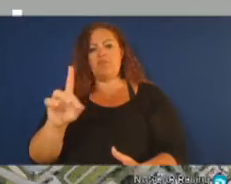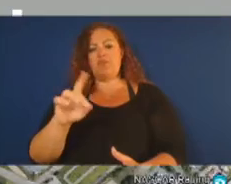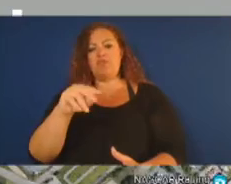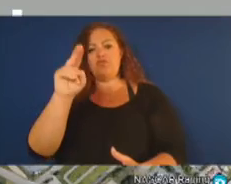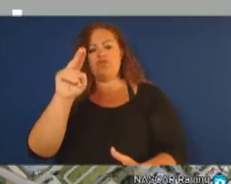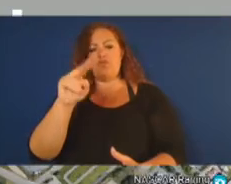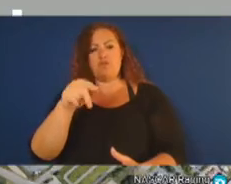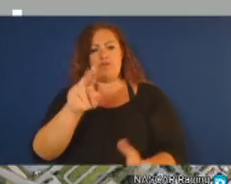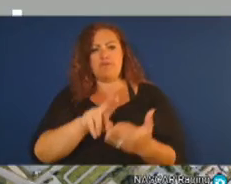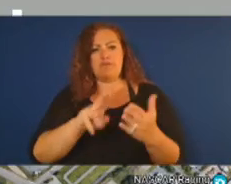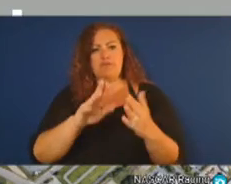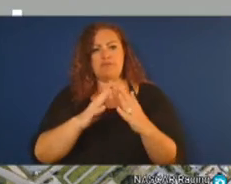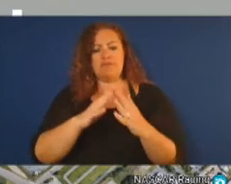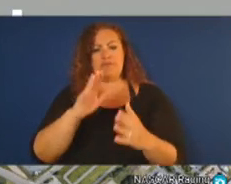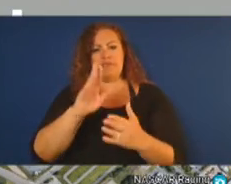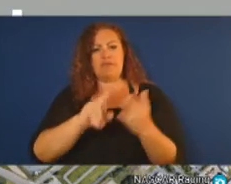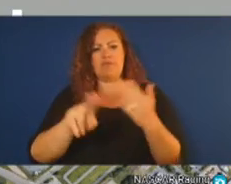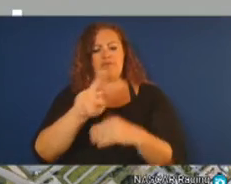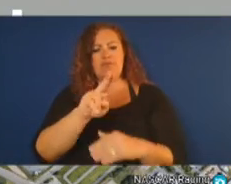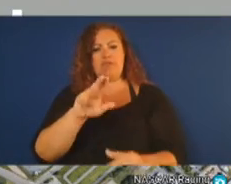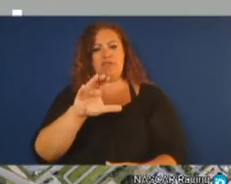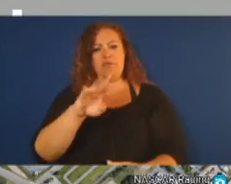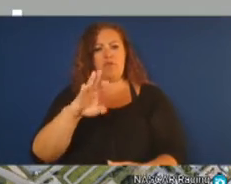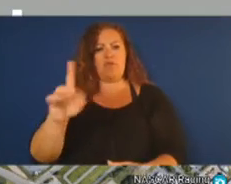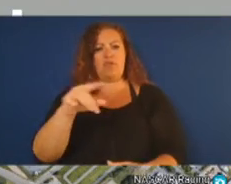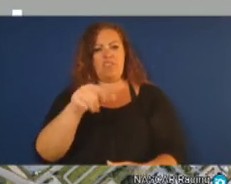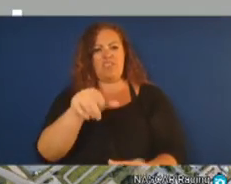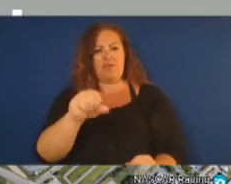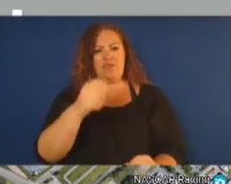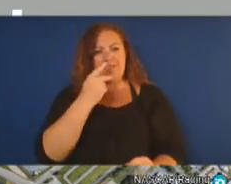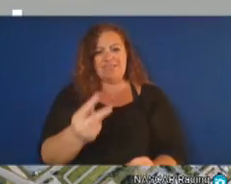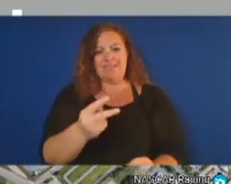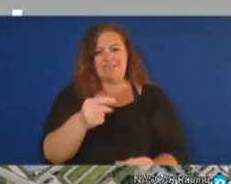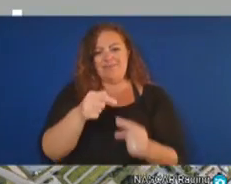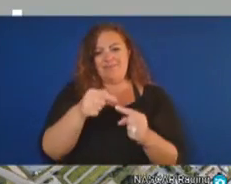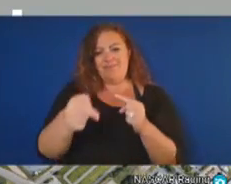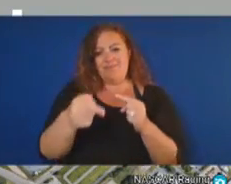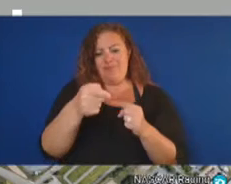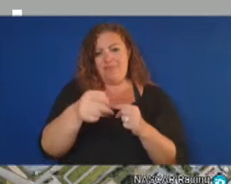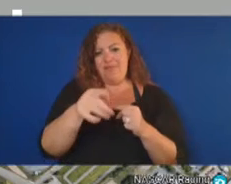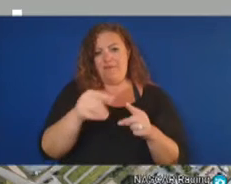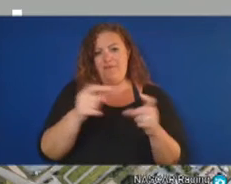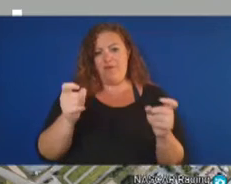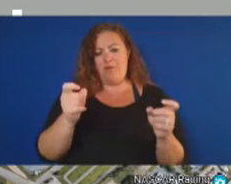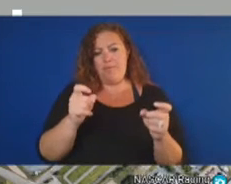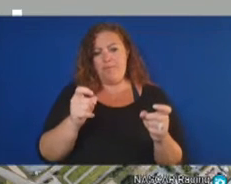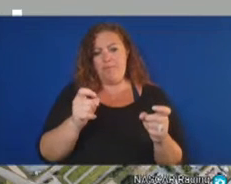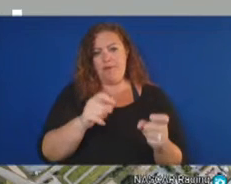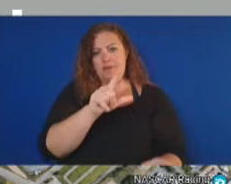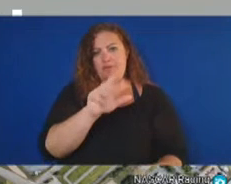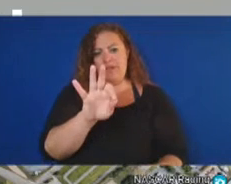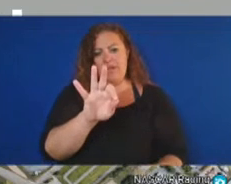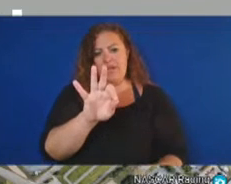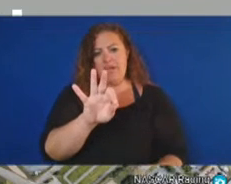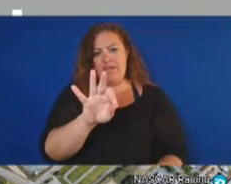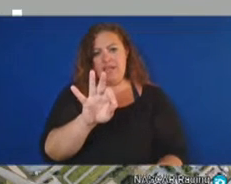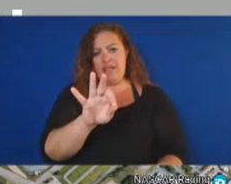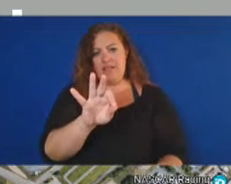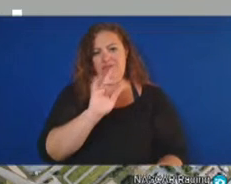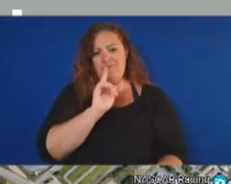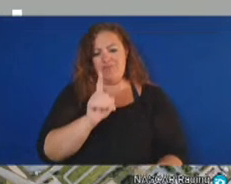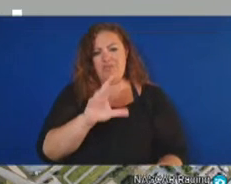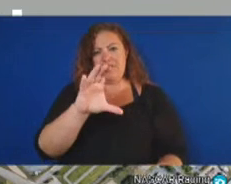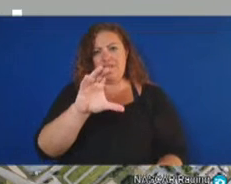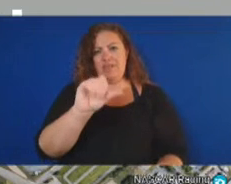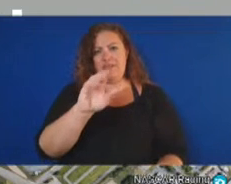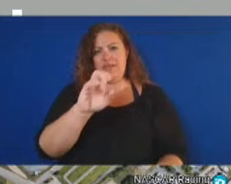slide here gives you a little bit more context it's uh just there like off of U 29 uh just really at the cabis County